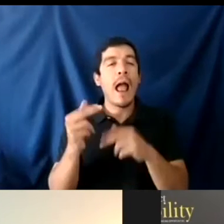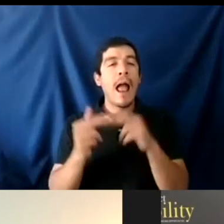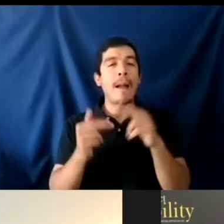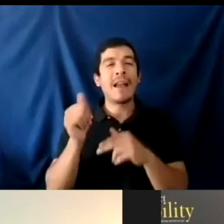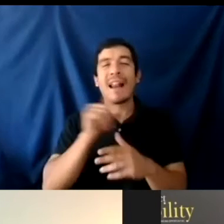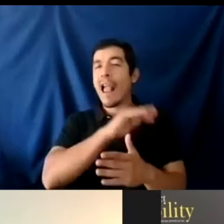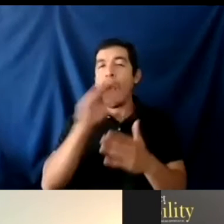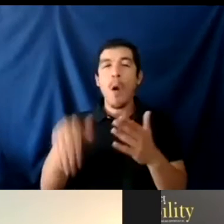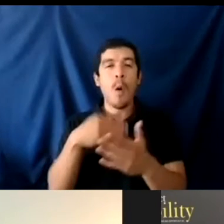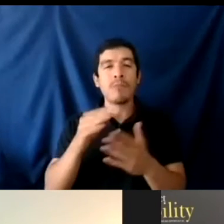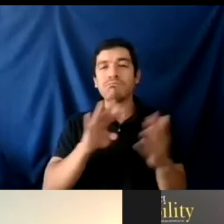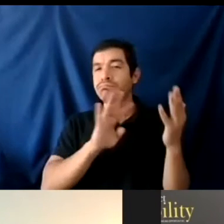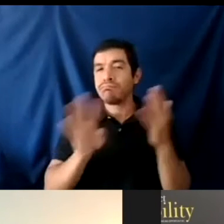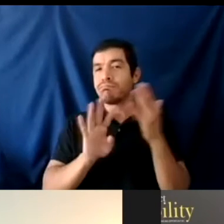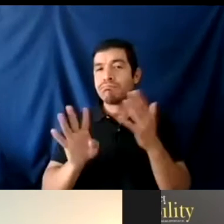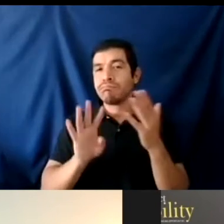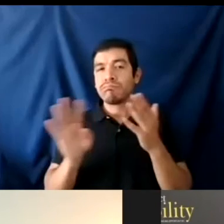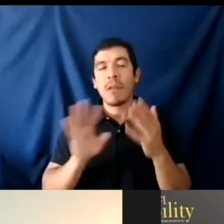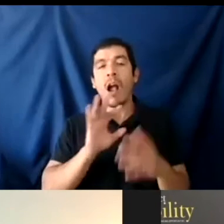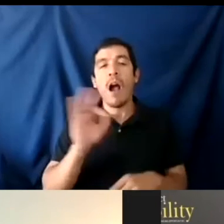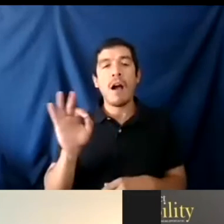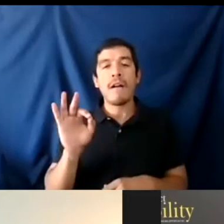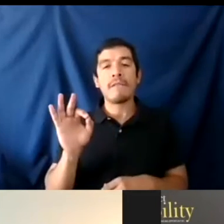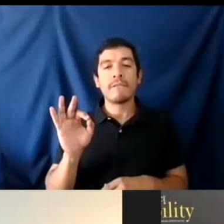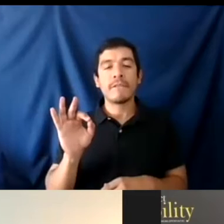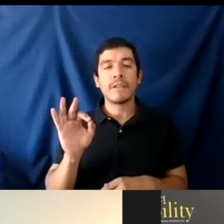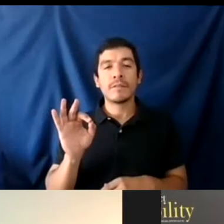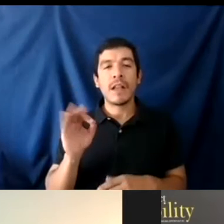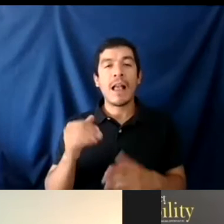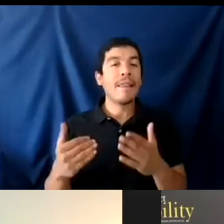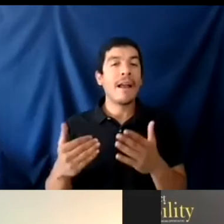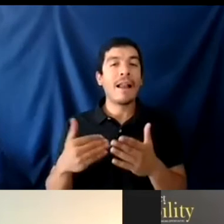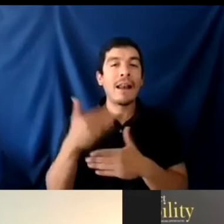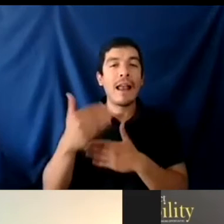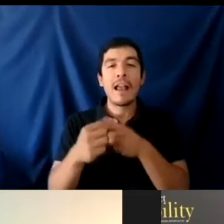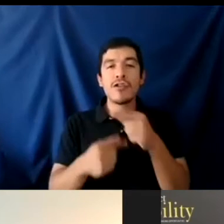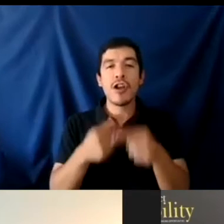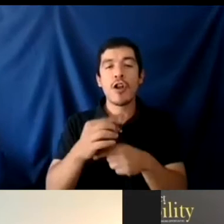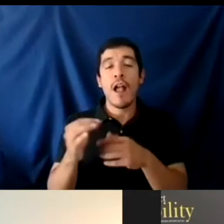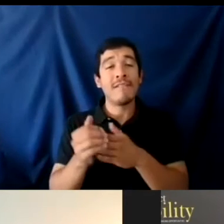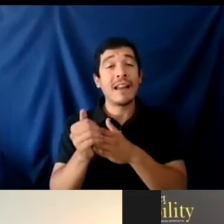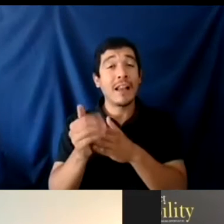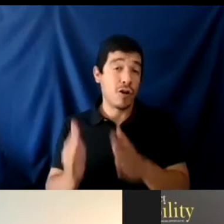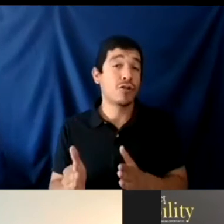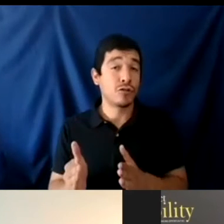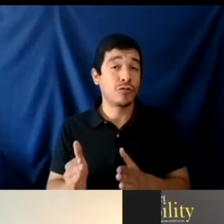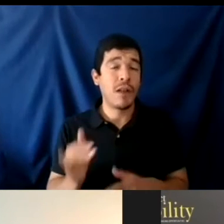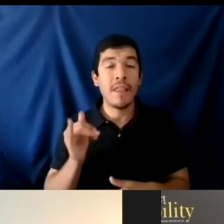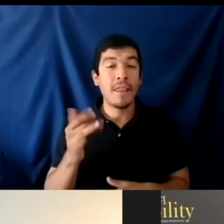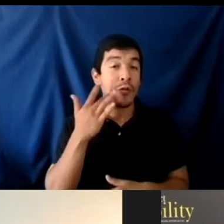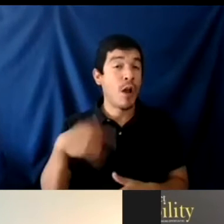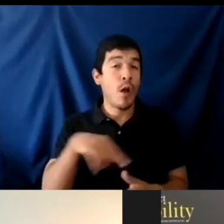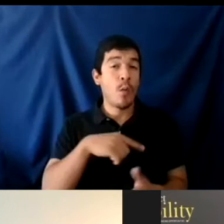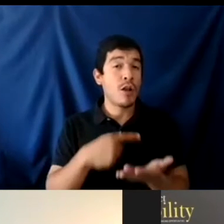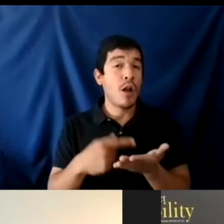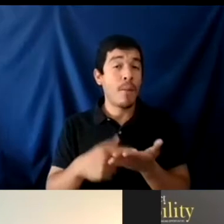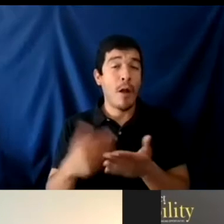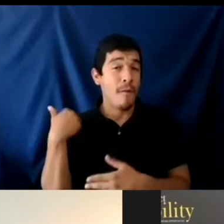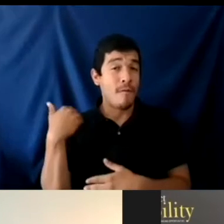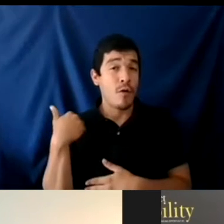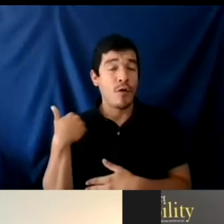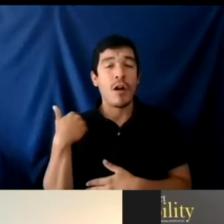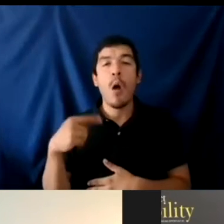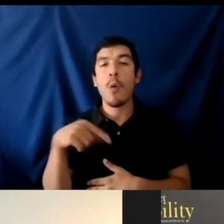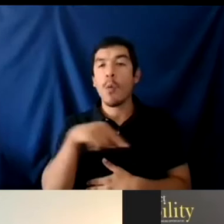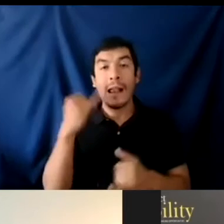whole pipeline of the next generation of leaders. That's why, as we talked about earlier, we